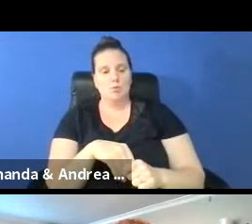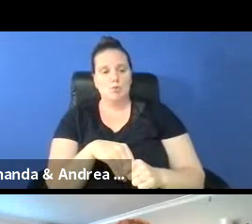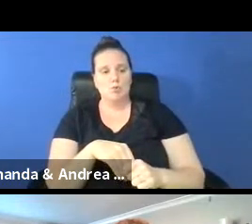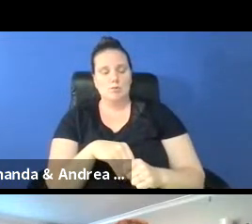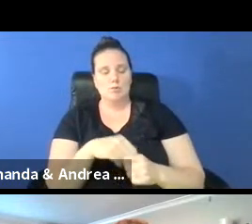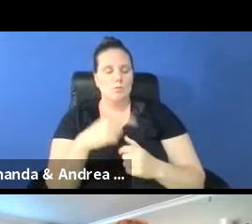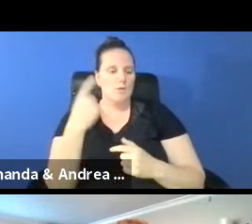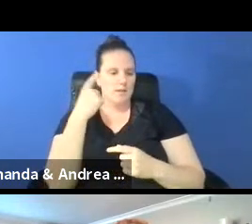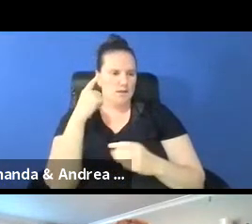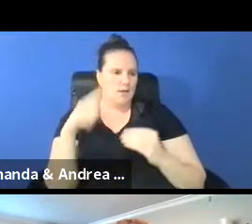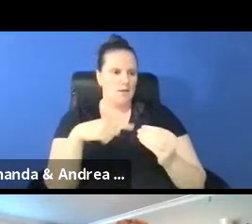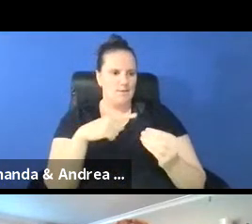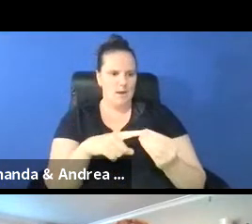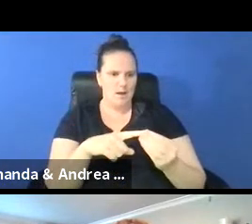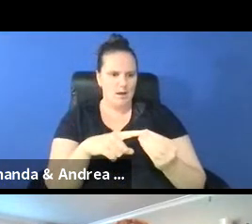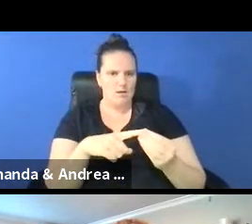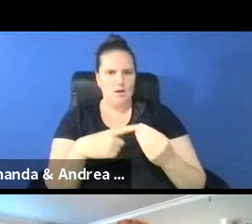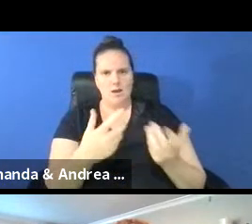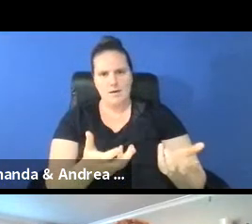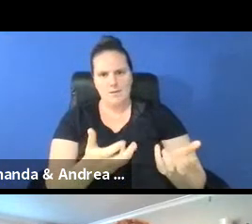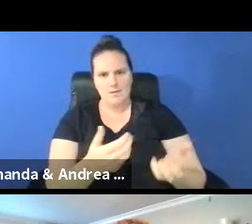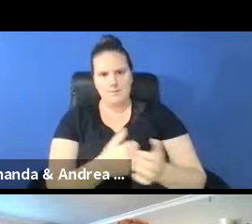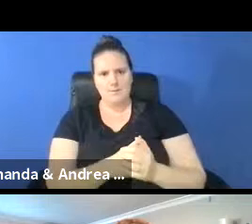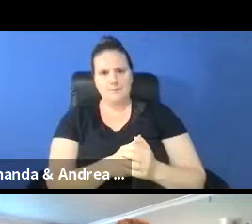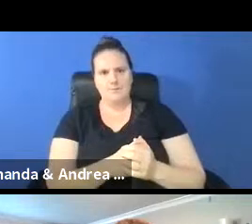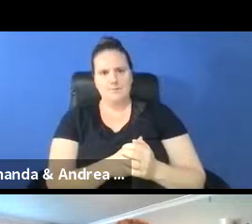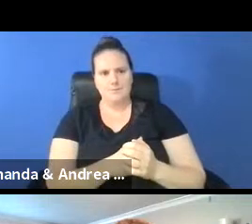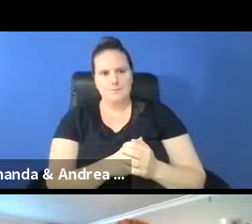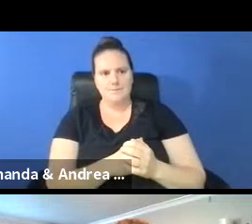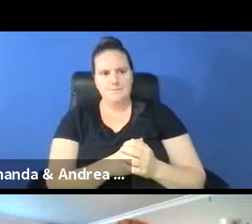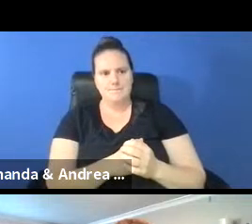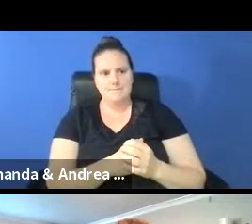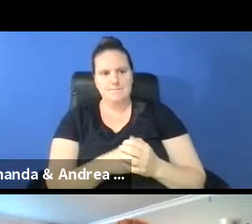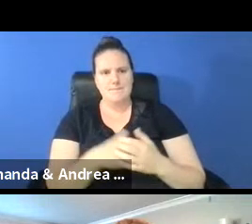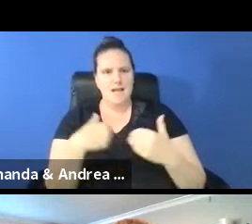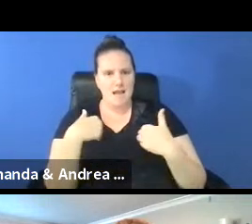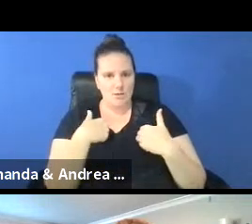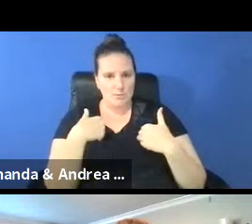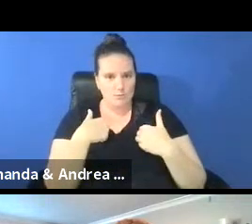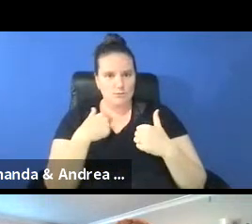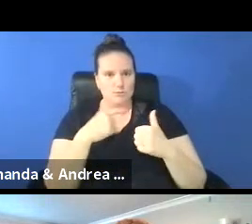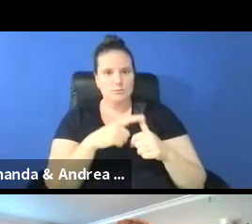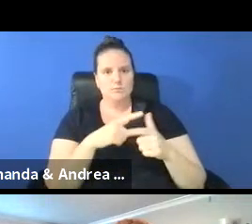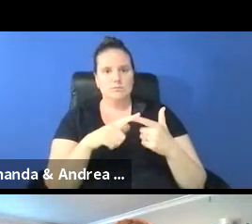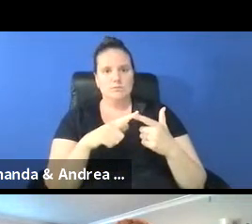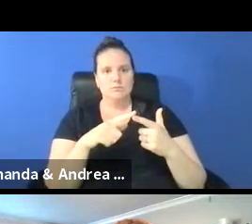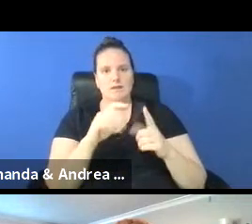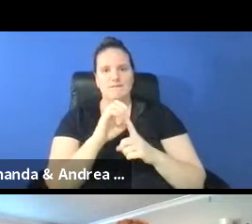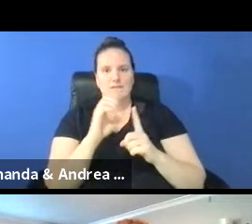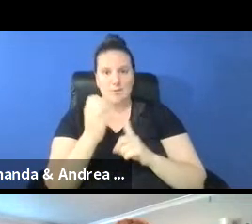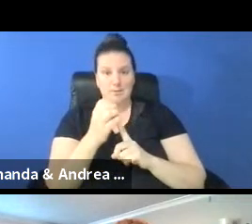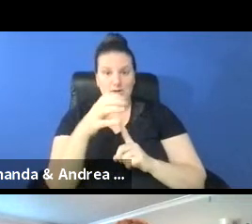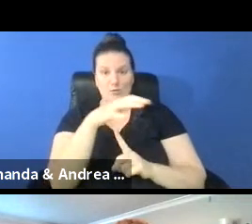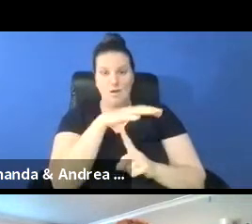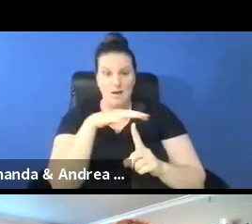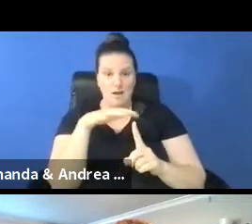we think about we also think about animals, and we think about the environment around